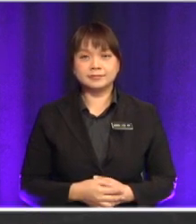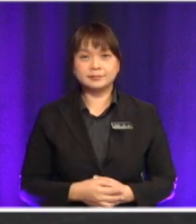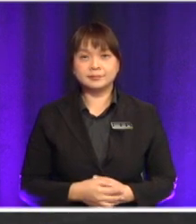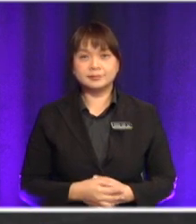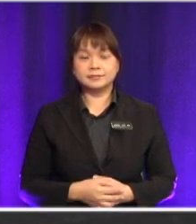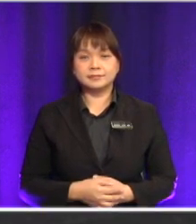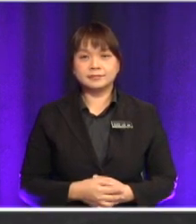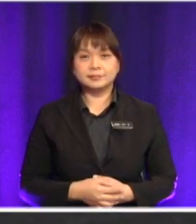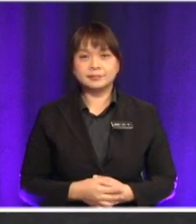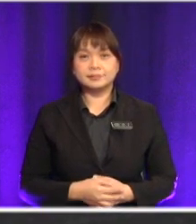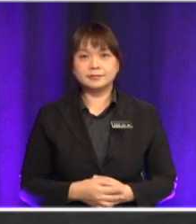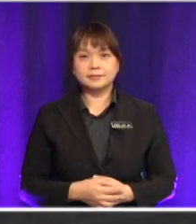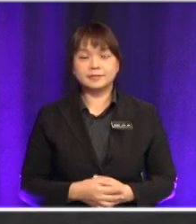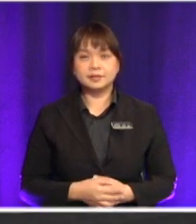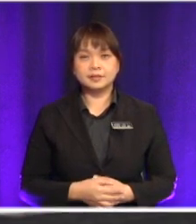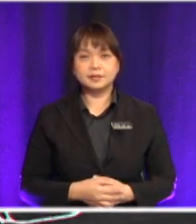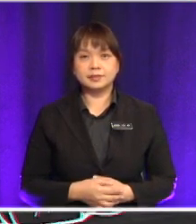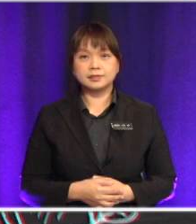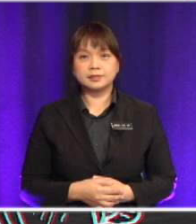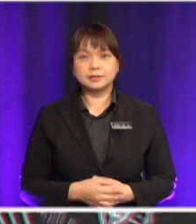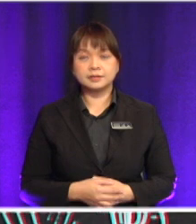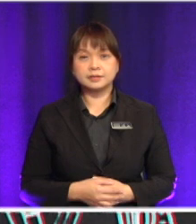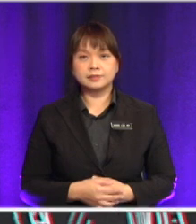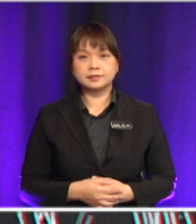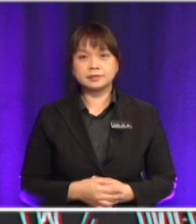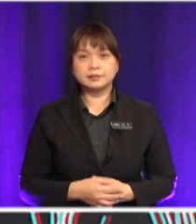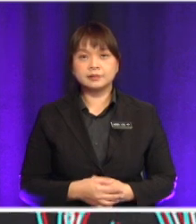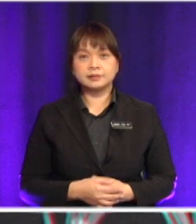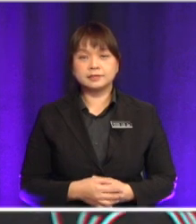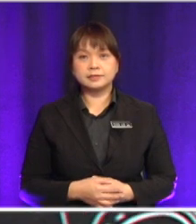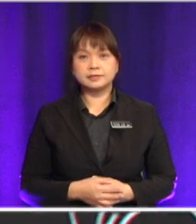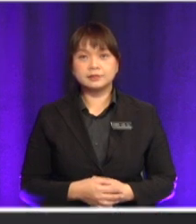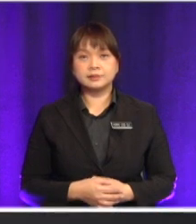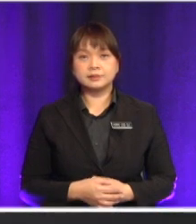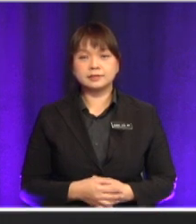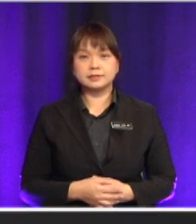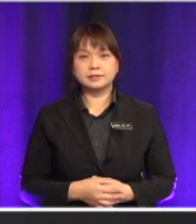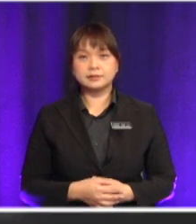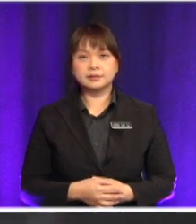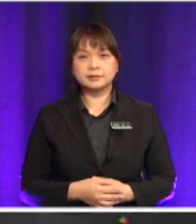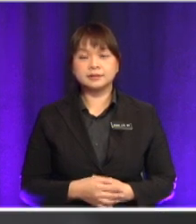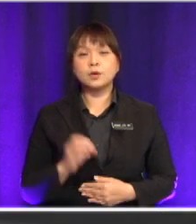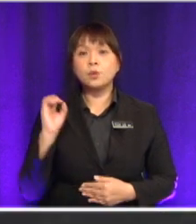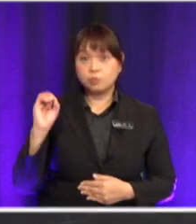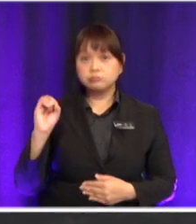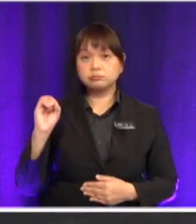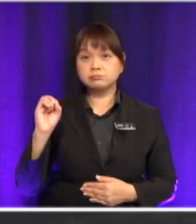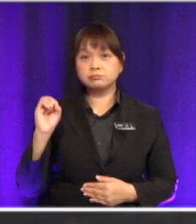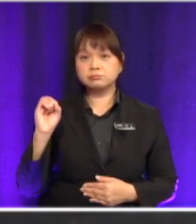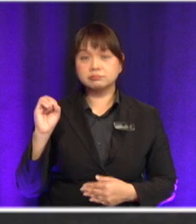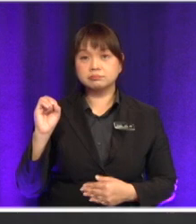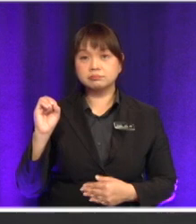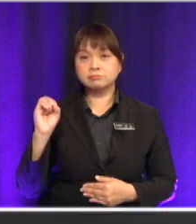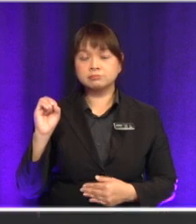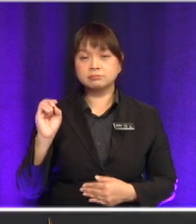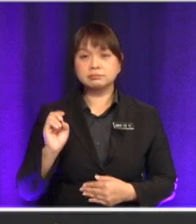Who? Just guess any letter. How about an O? Oh. She got it. They're going through the